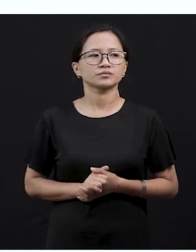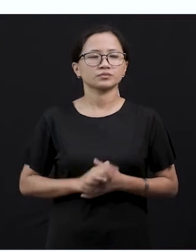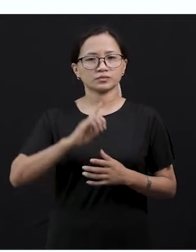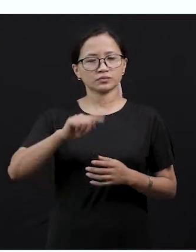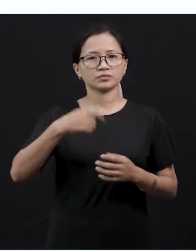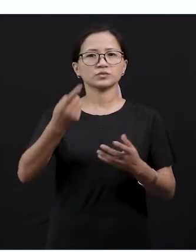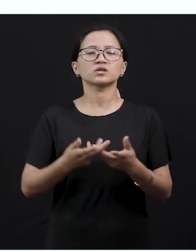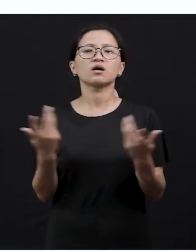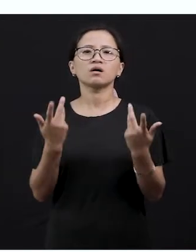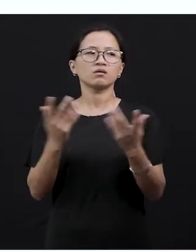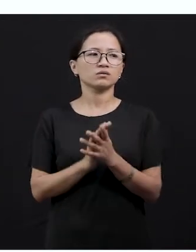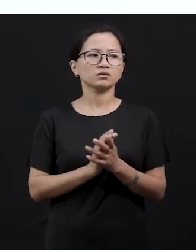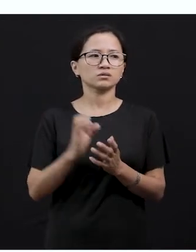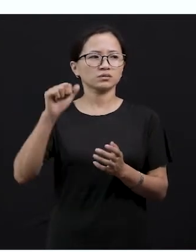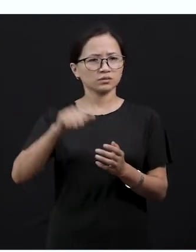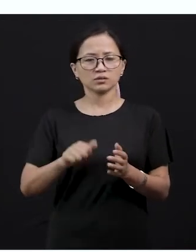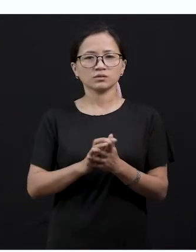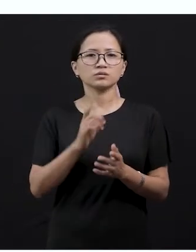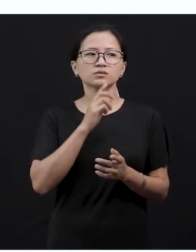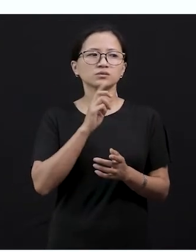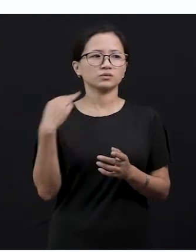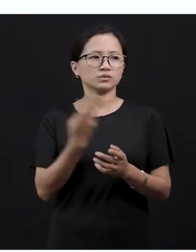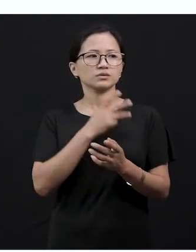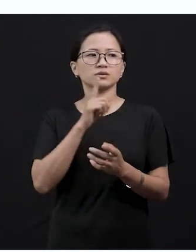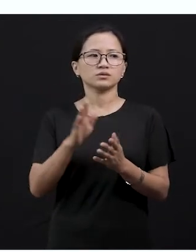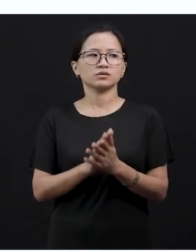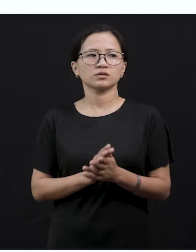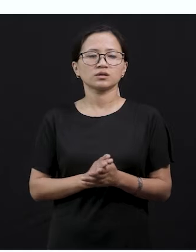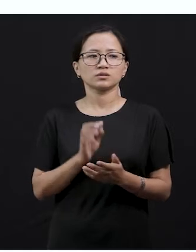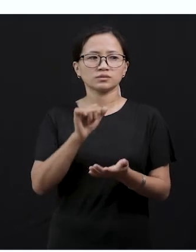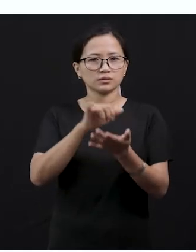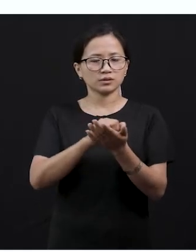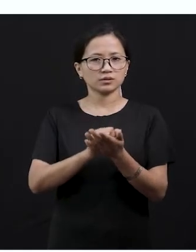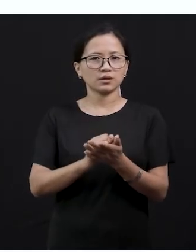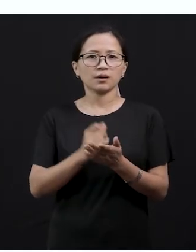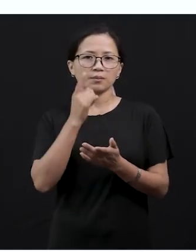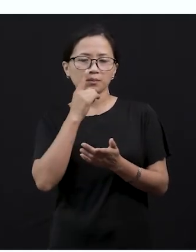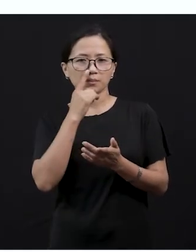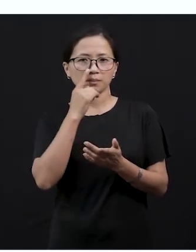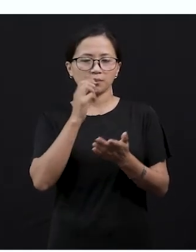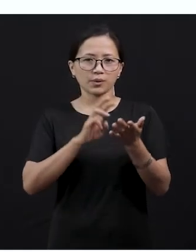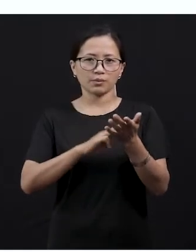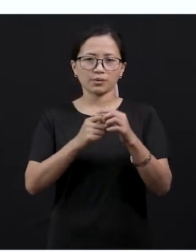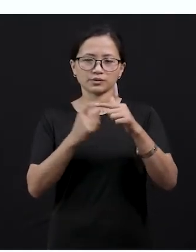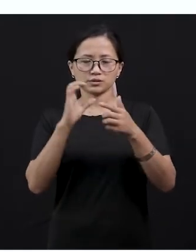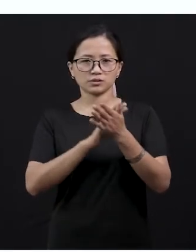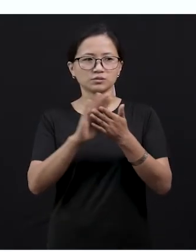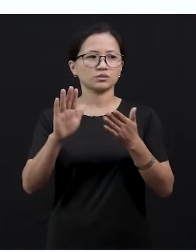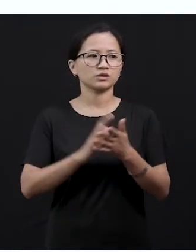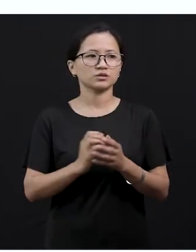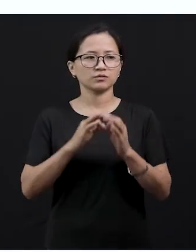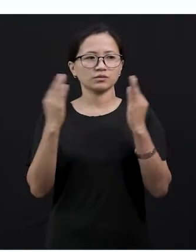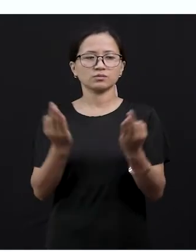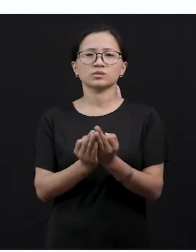next question, how can we tell that March family was poor? See, in the novel, last class I've told